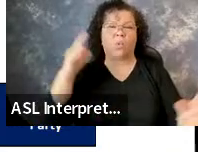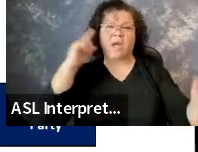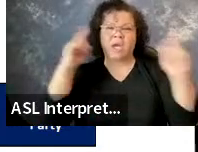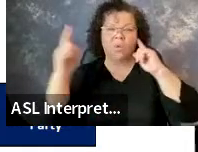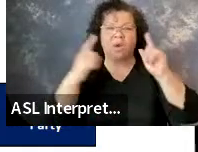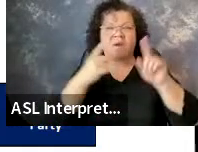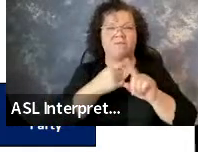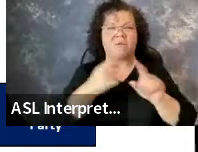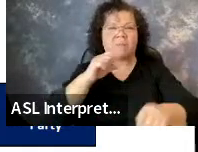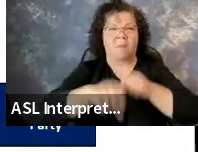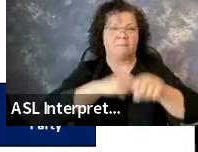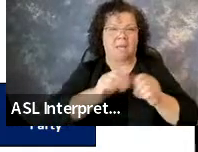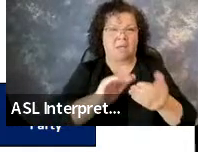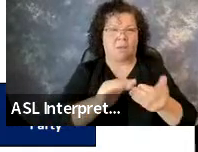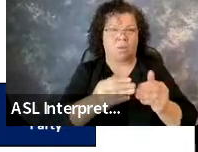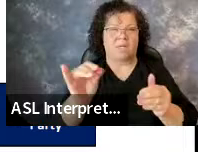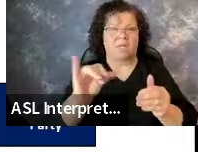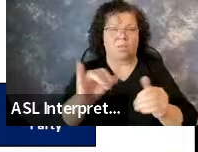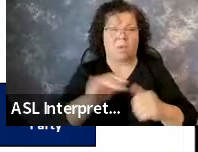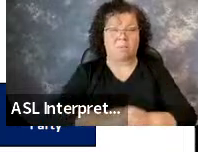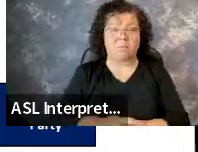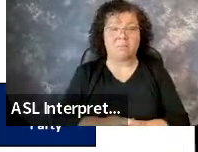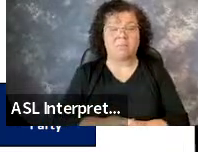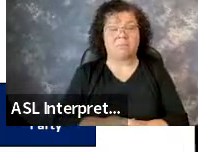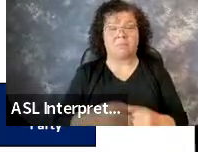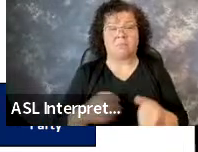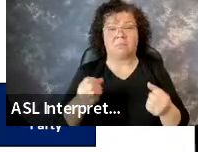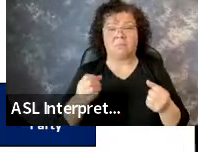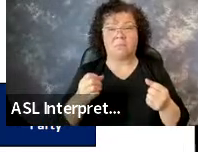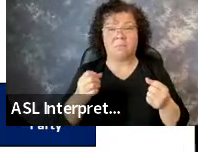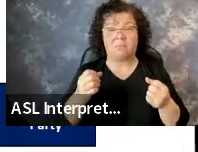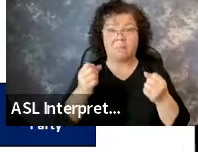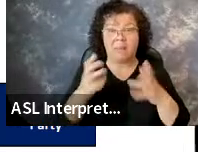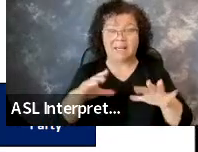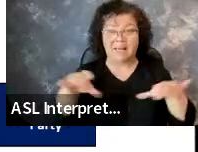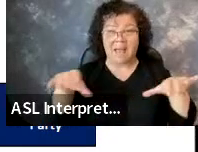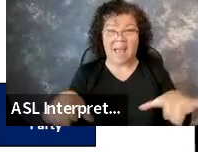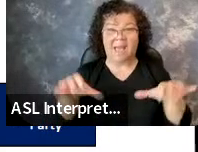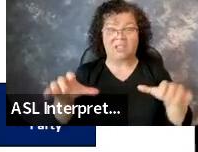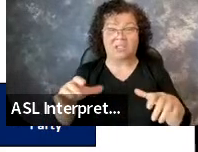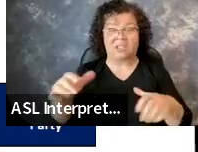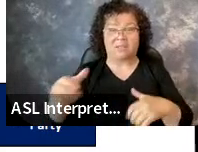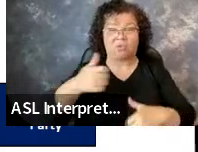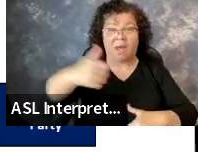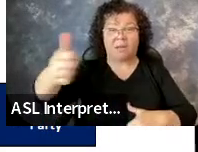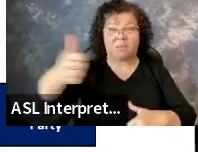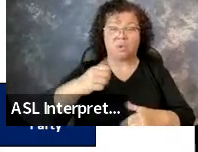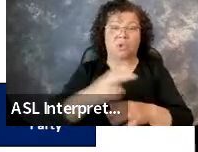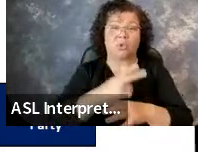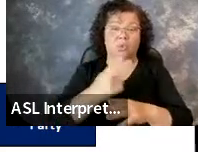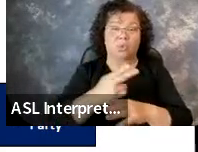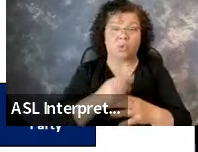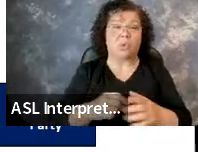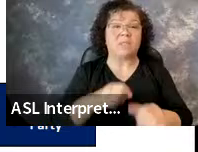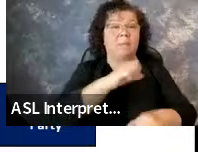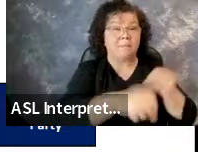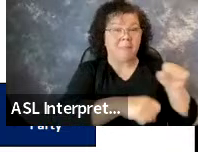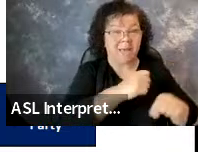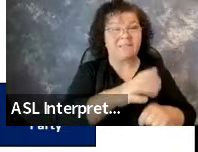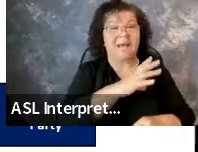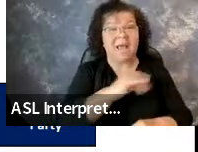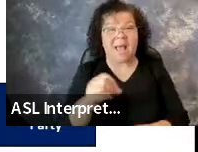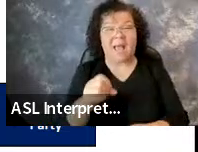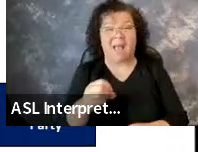bike community as well is a lot of active transportation trips use a combination of bikes and light